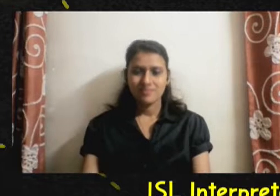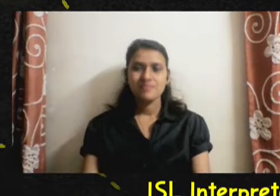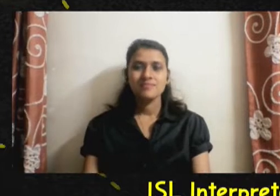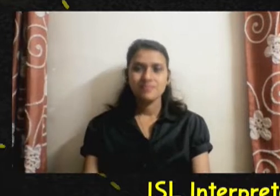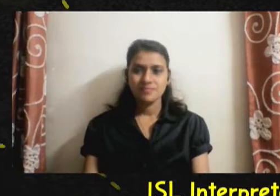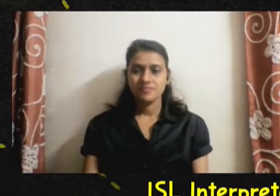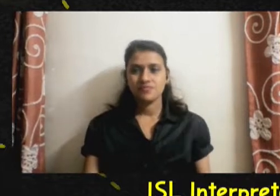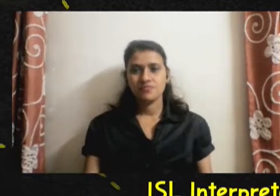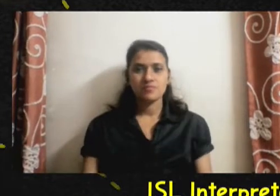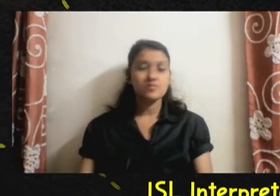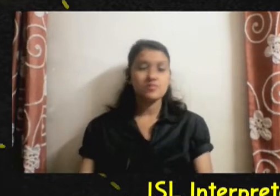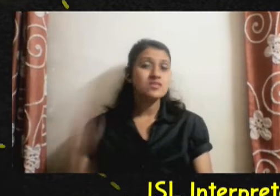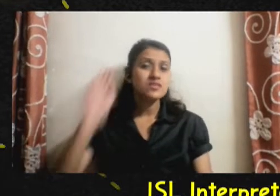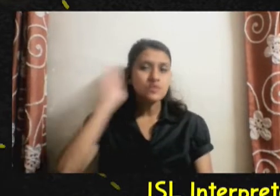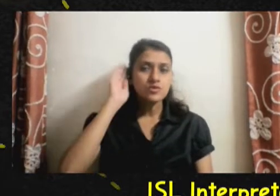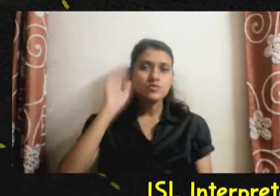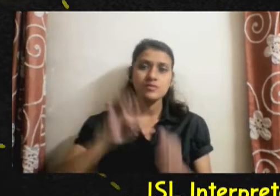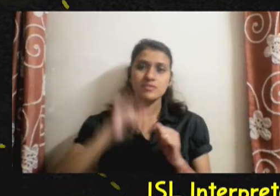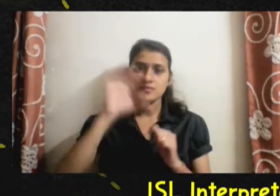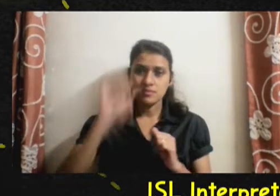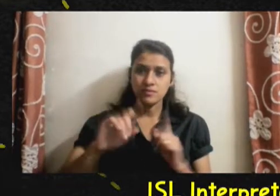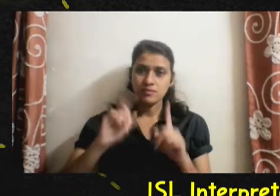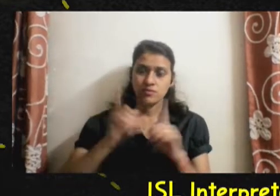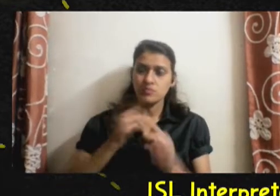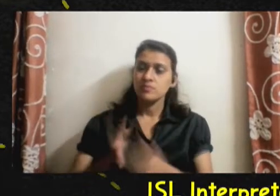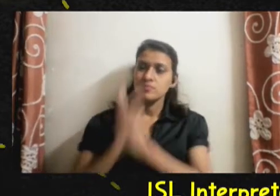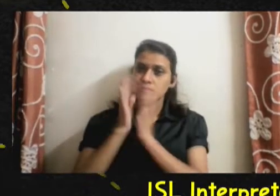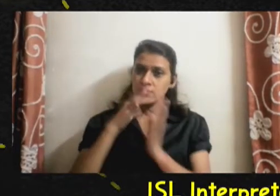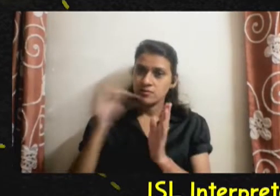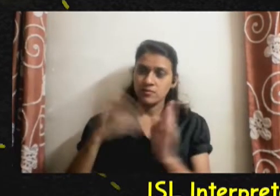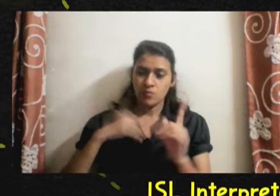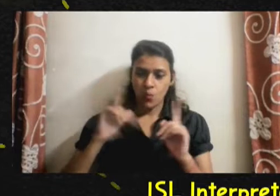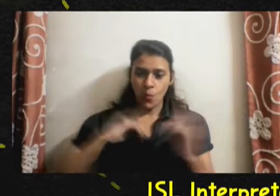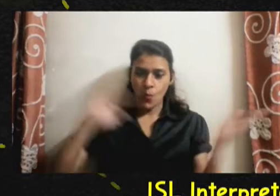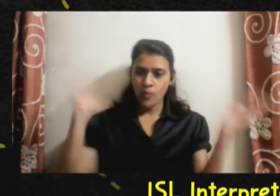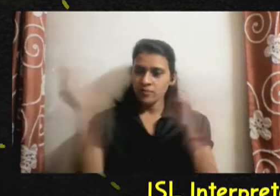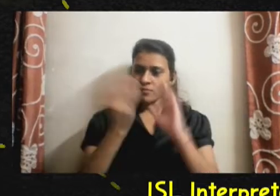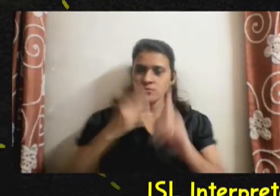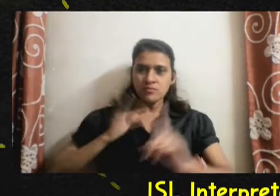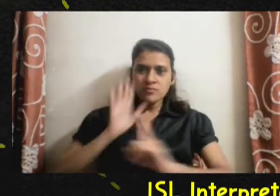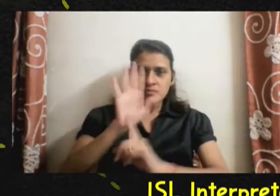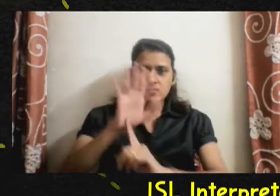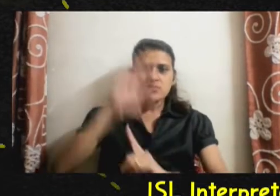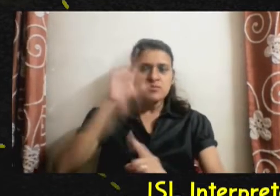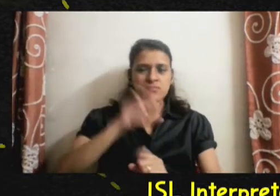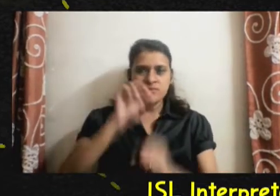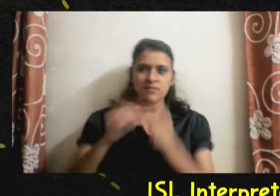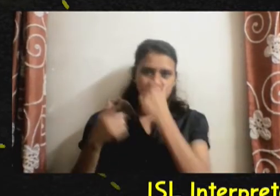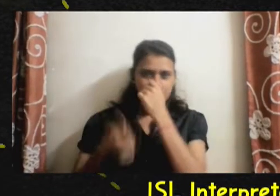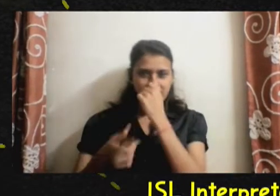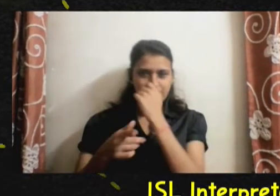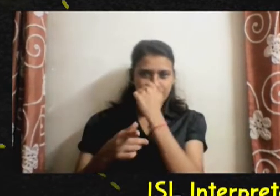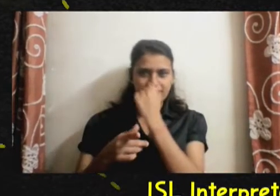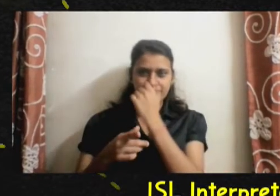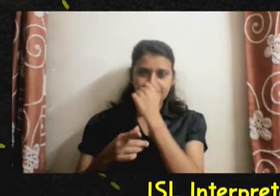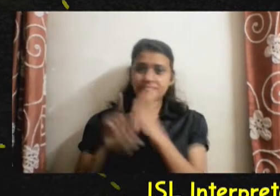to information, that first I make myself available to the world. So the question also has become such a slippery slope in the